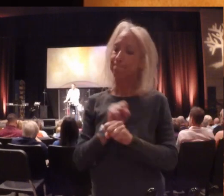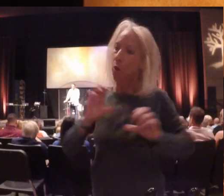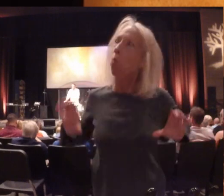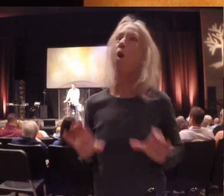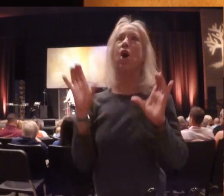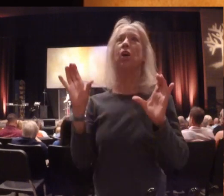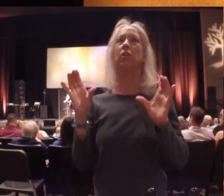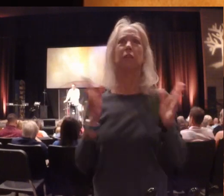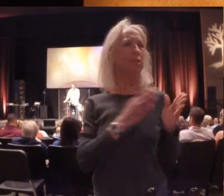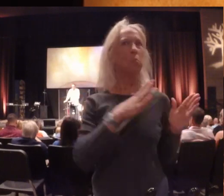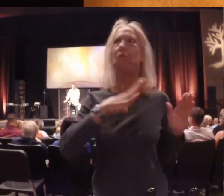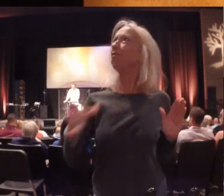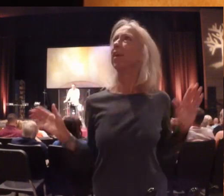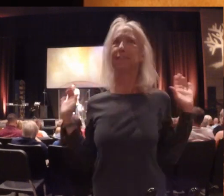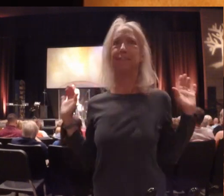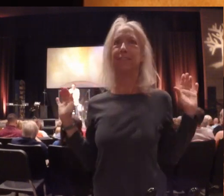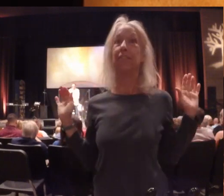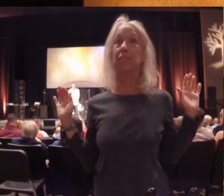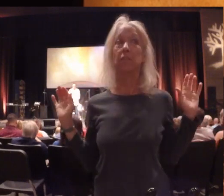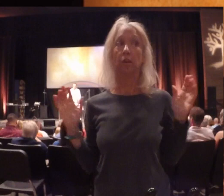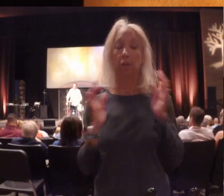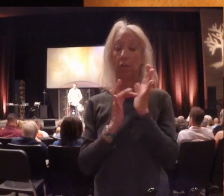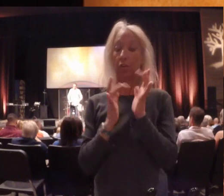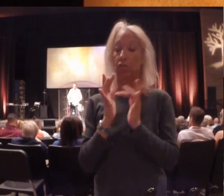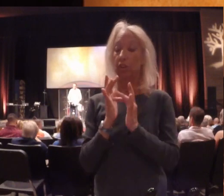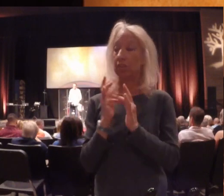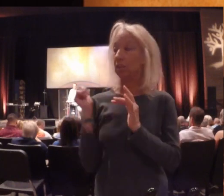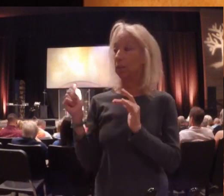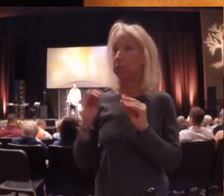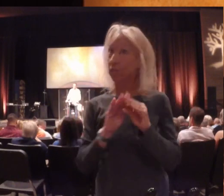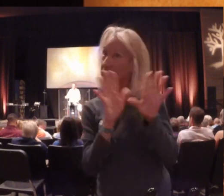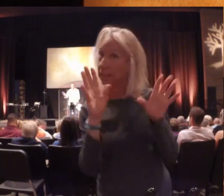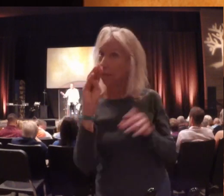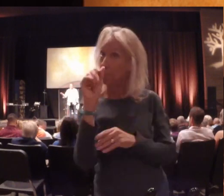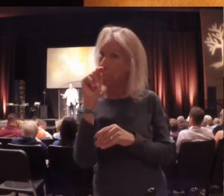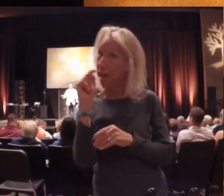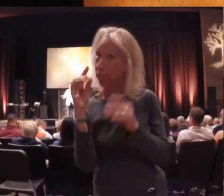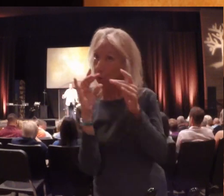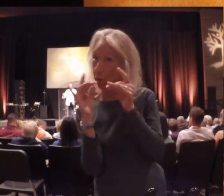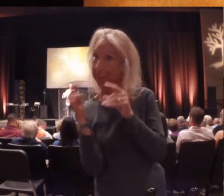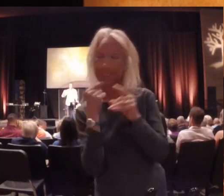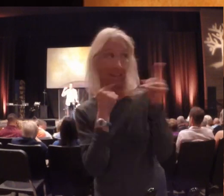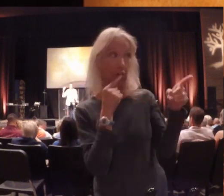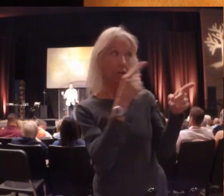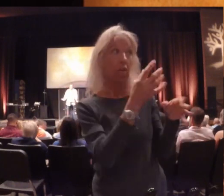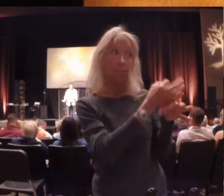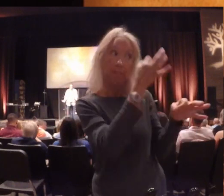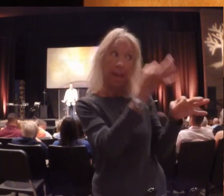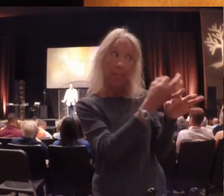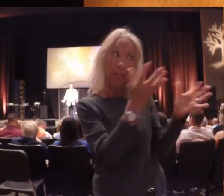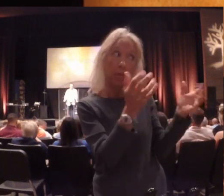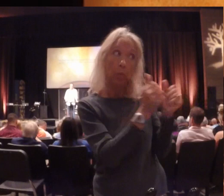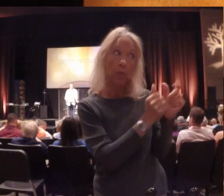faith that's willing to start small and believe big. Jesus was very clear about this in Matthew 25, verse 21. He said, you have been